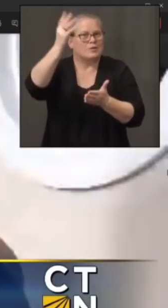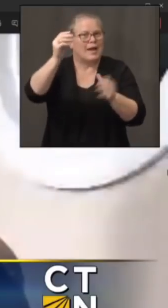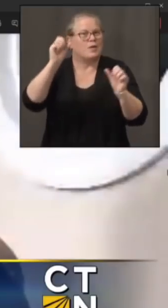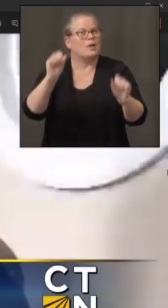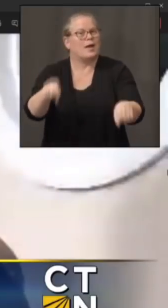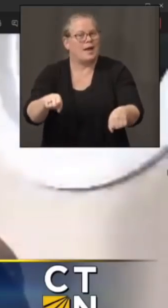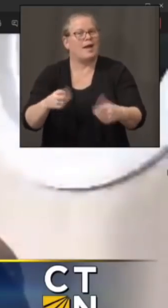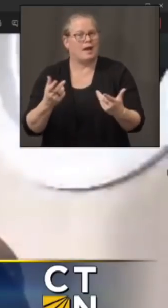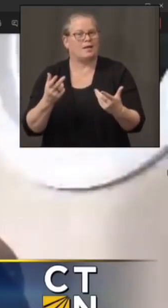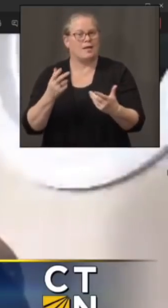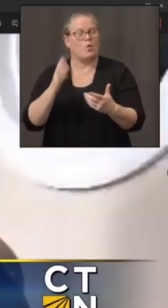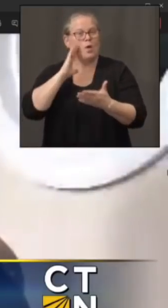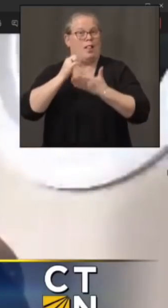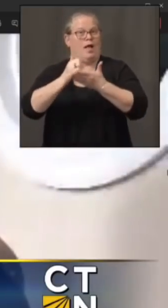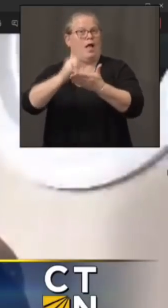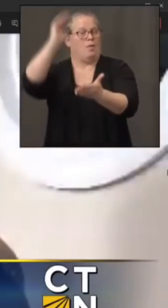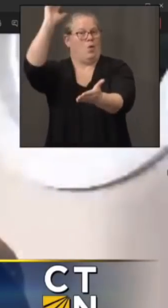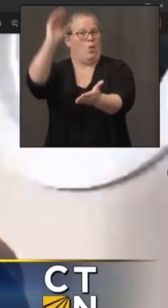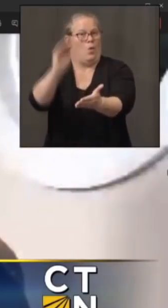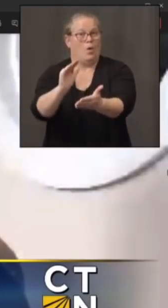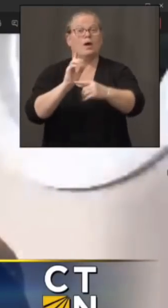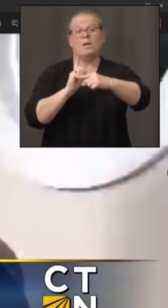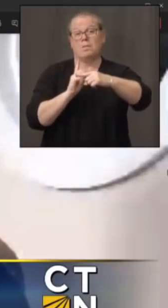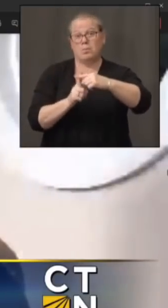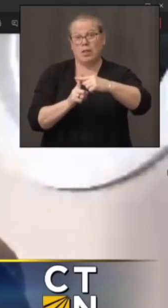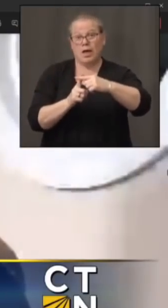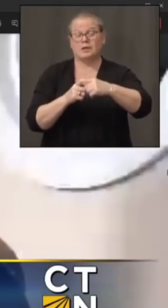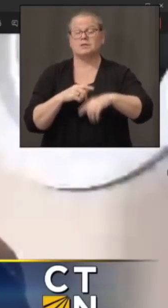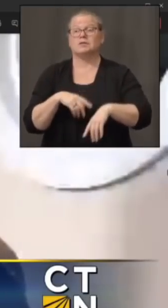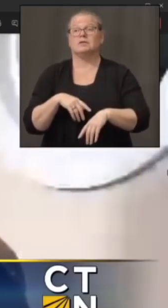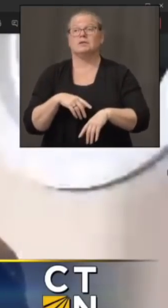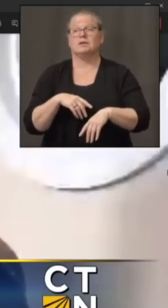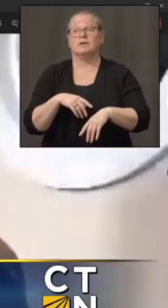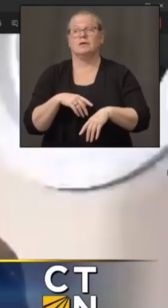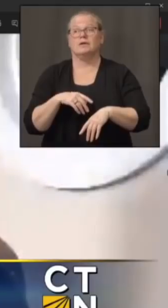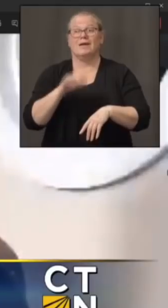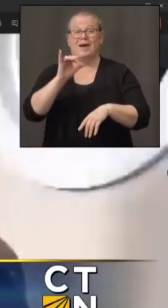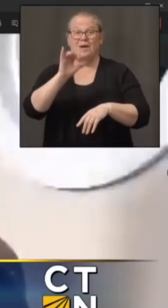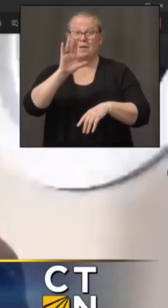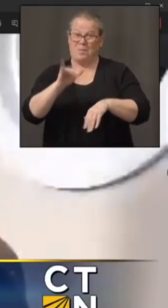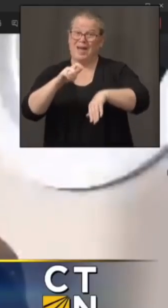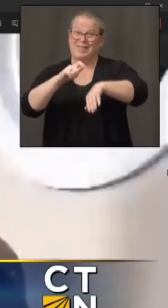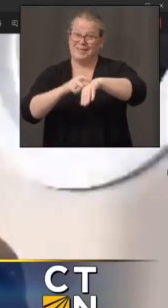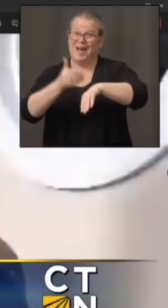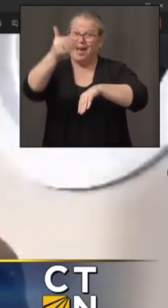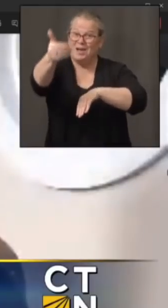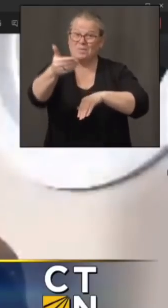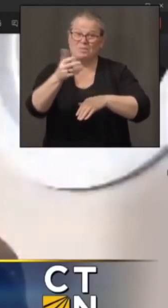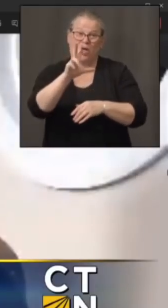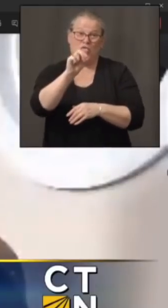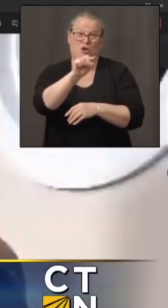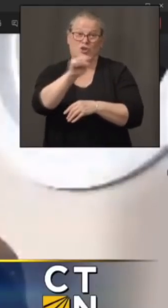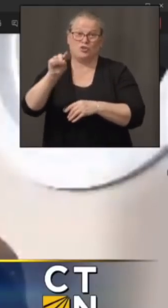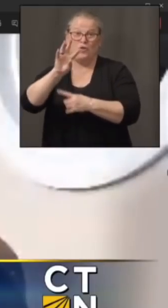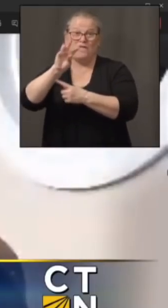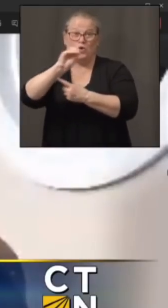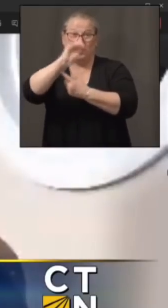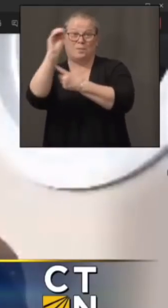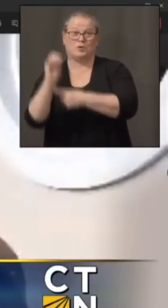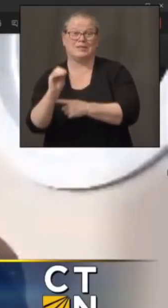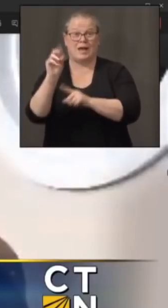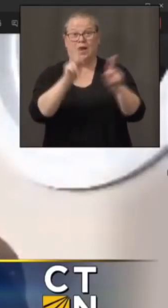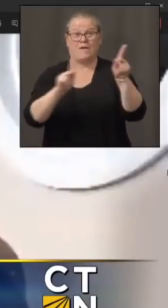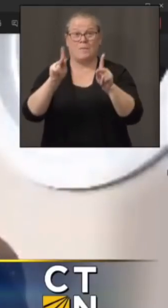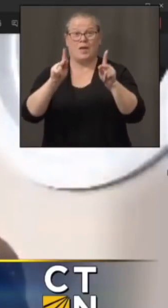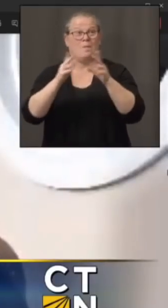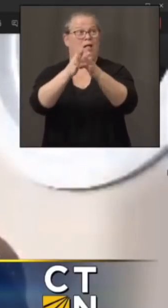two other factors. Number one, we'll have infected 30 or 40% of the population at that point. And so once you get that many people infected,